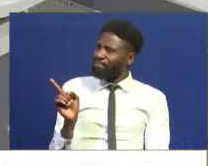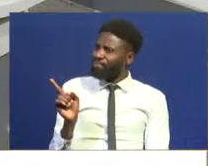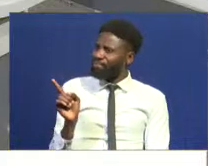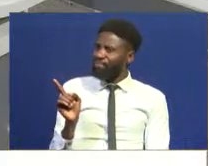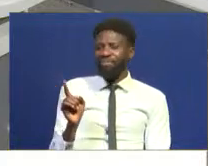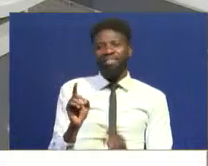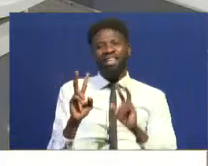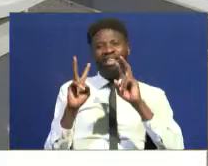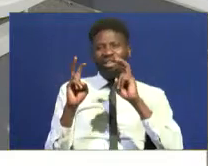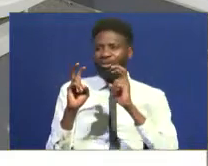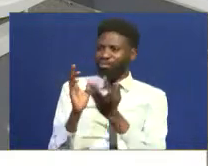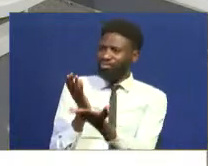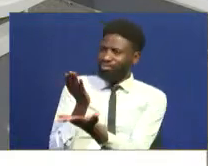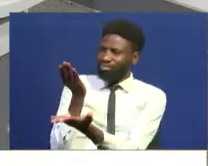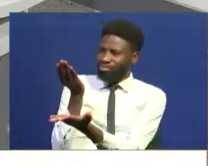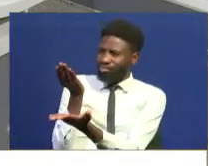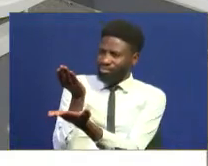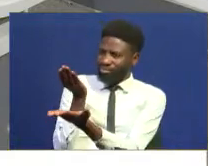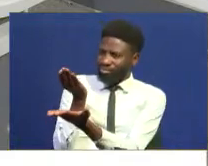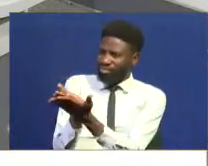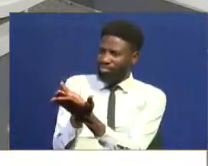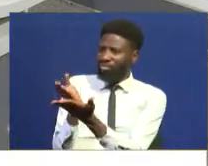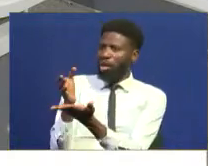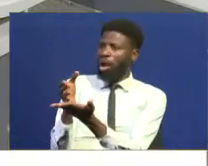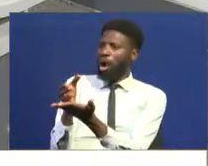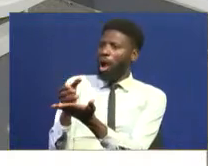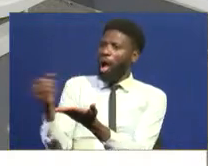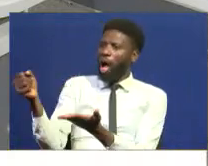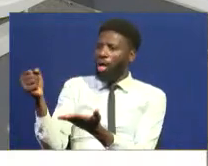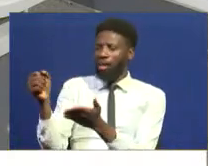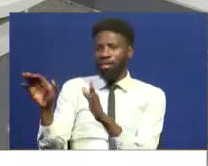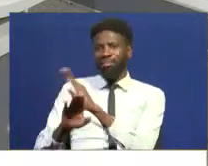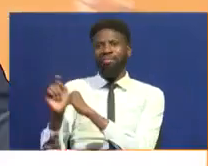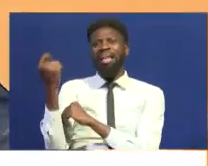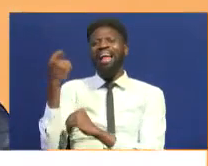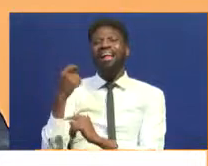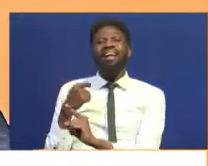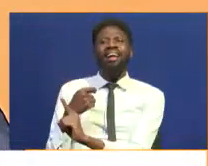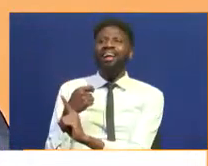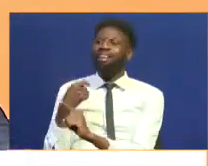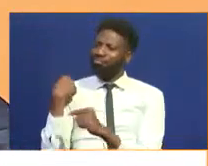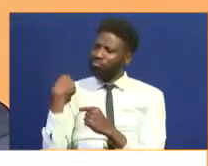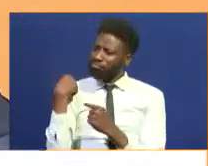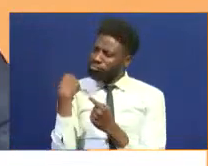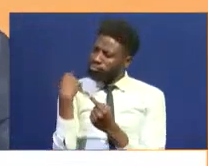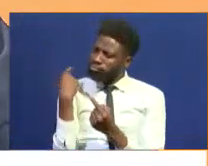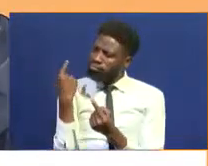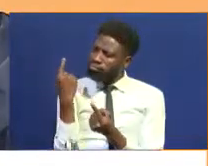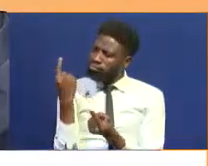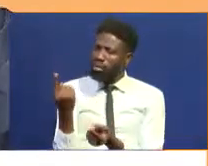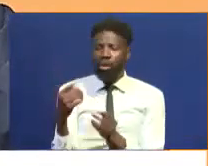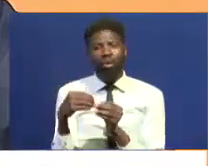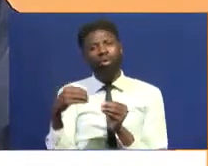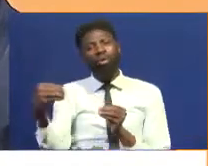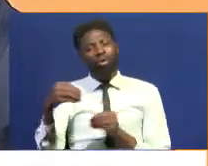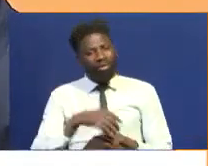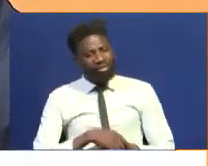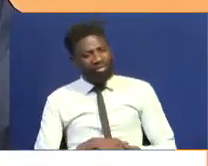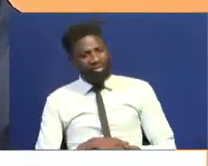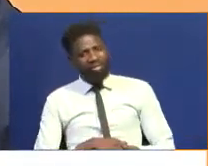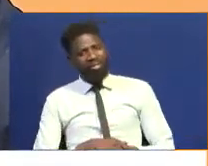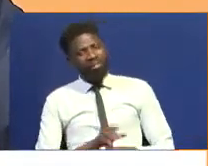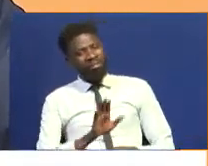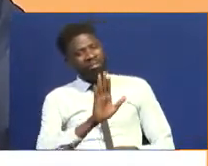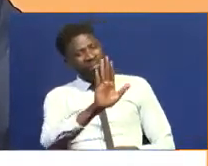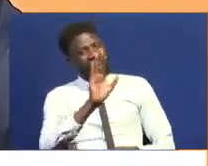motion, I mean, it has taken, you know, more time than everyone was expecting. And of course, the argument before the court. What do you make it?